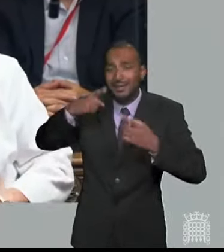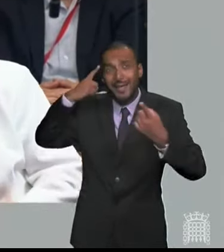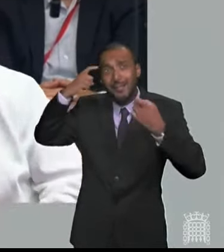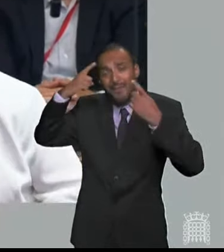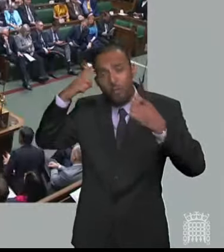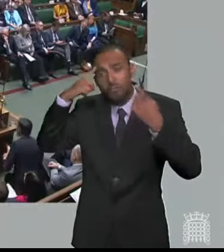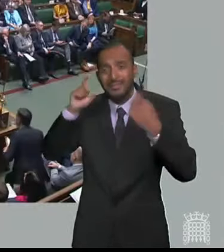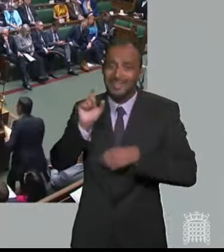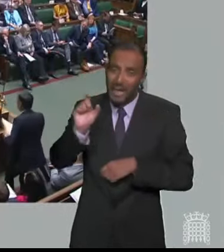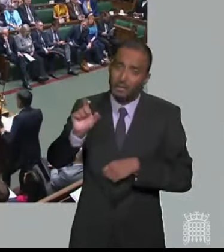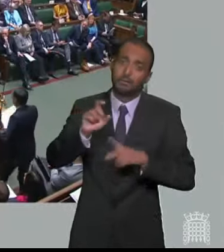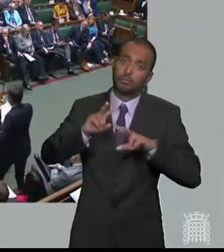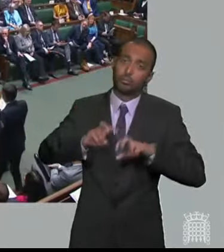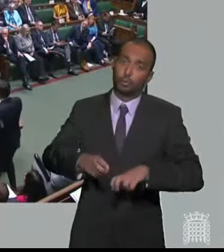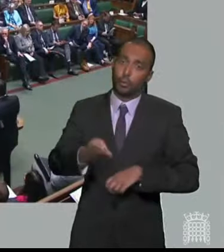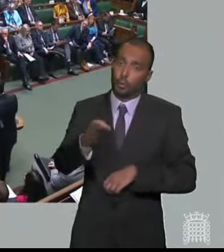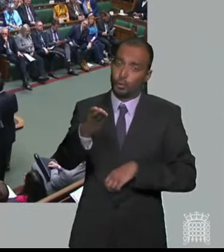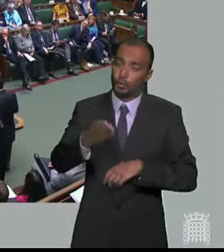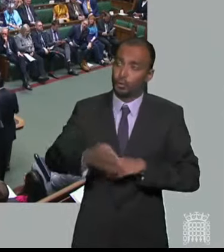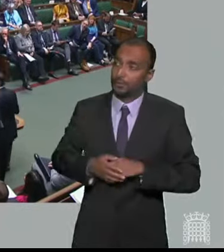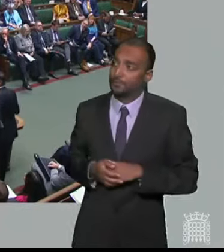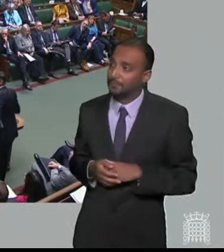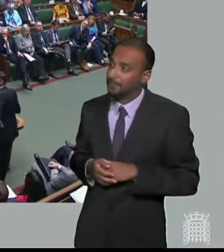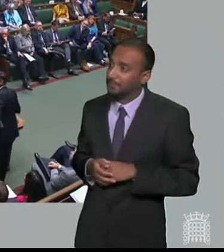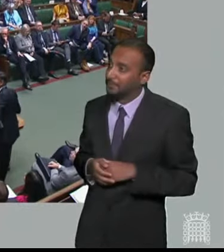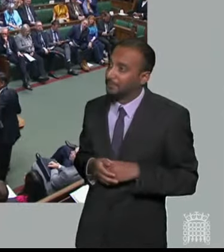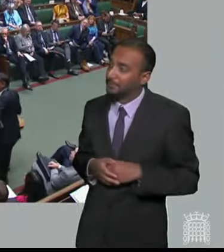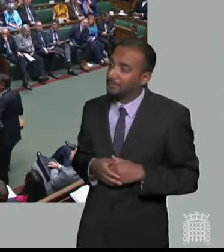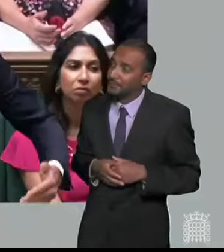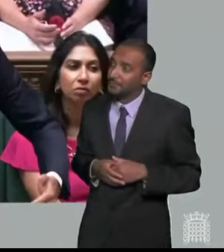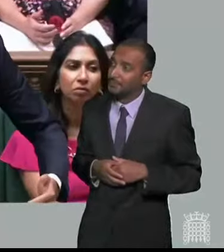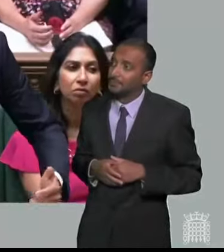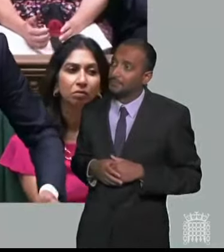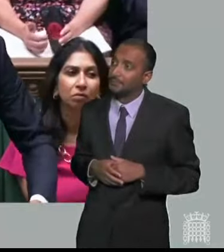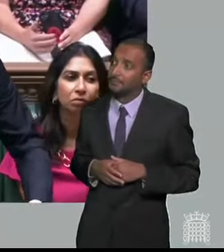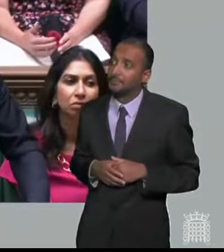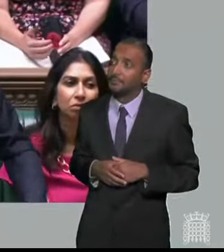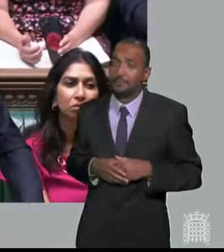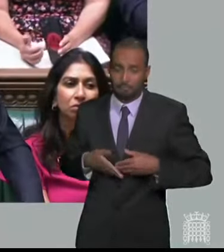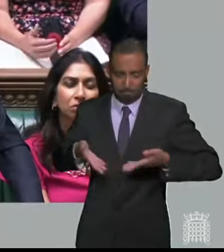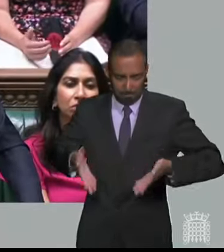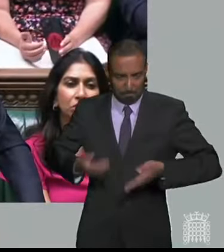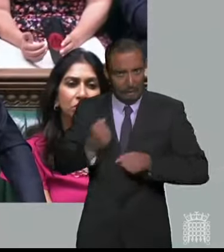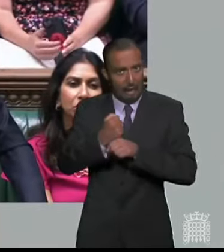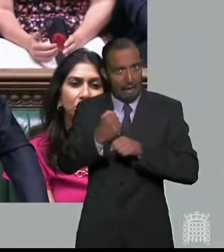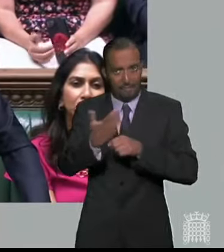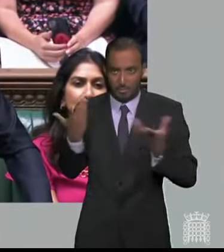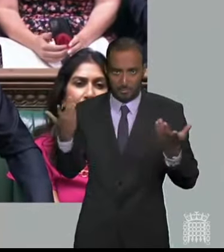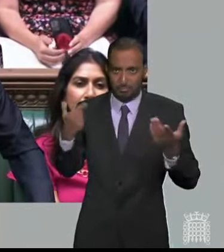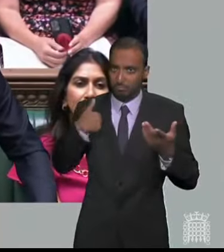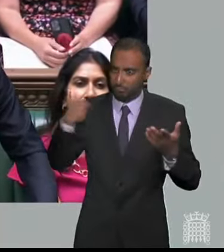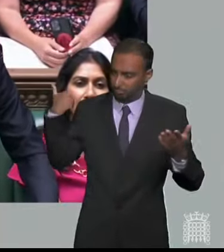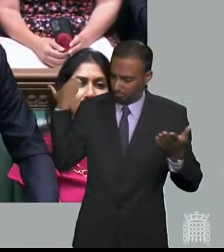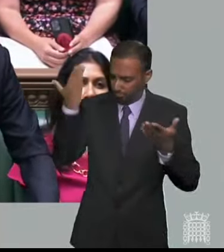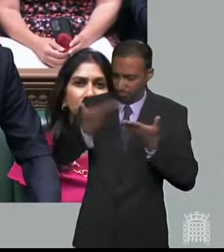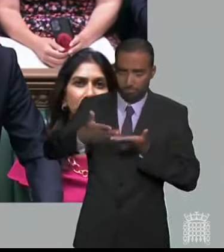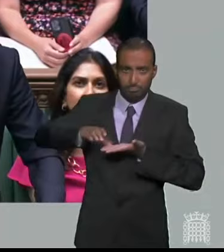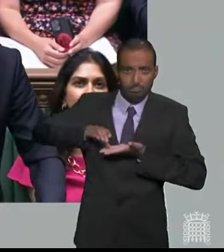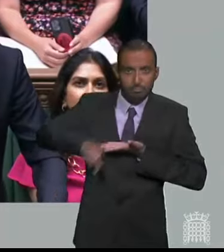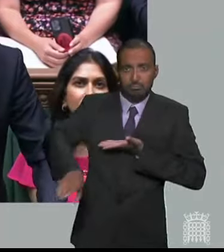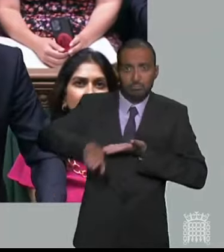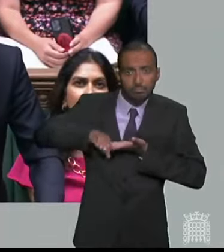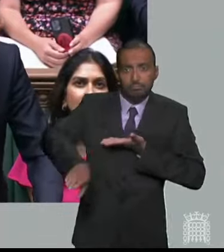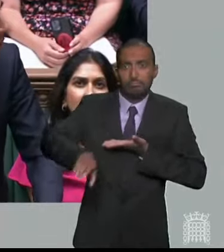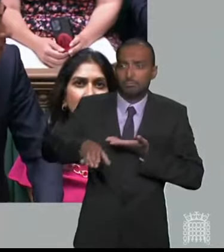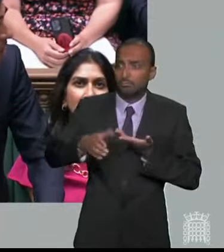research? Well, Mr. Speaker, this is a government that is investing record sums in British science